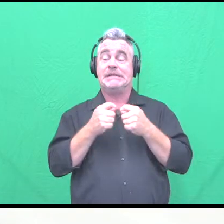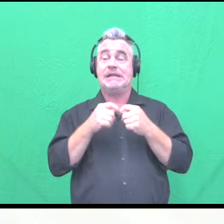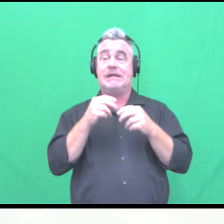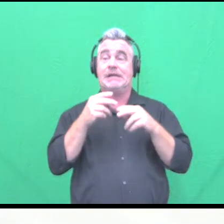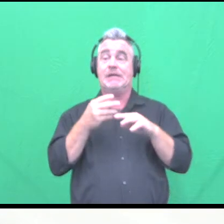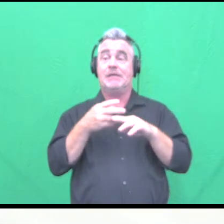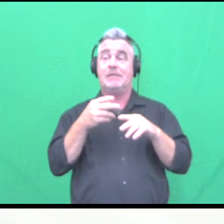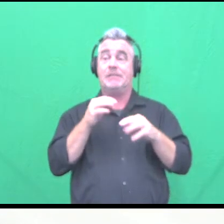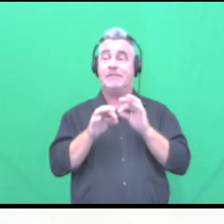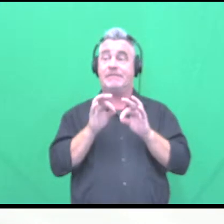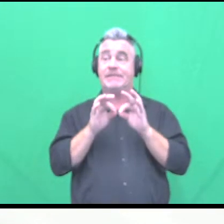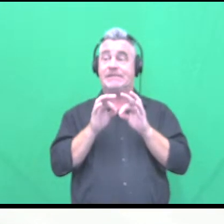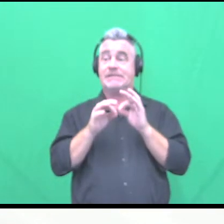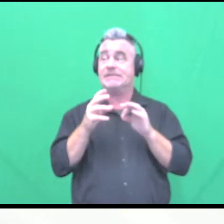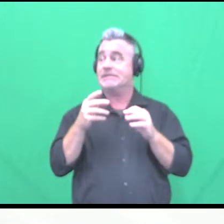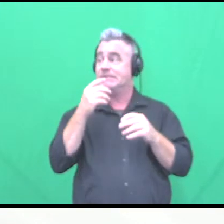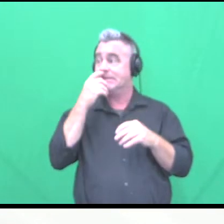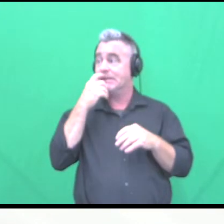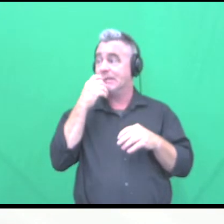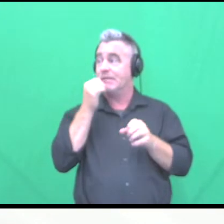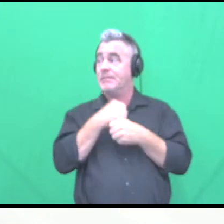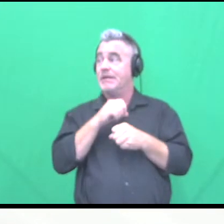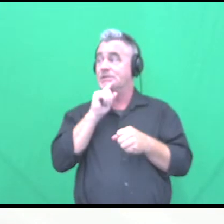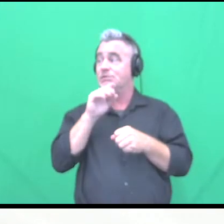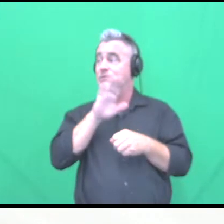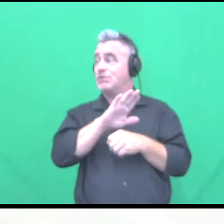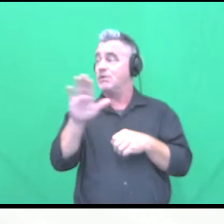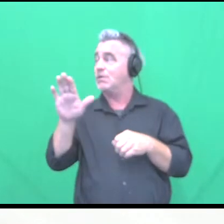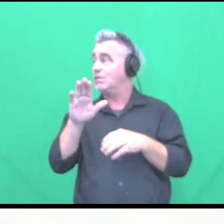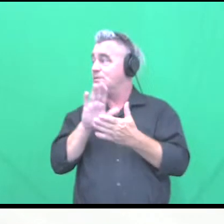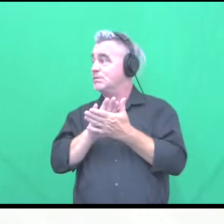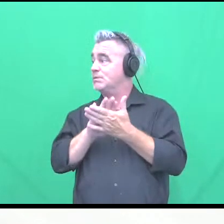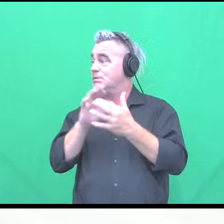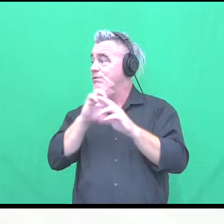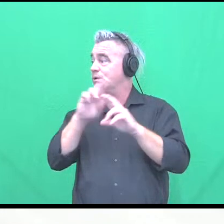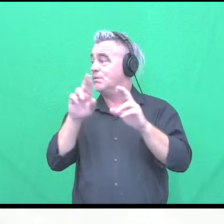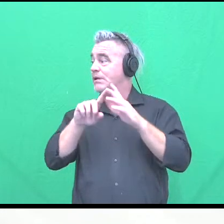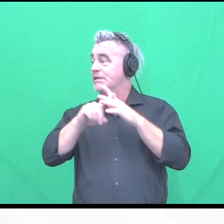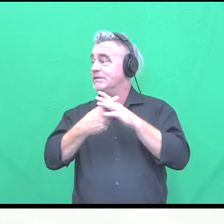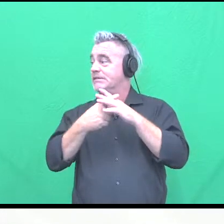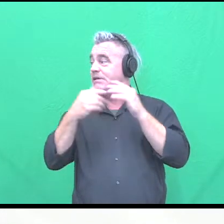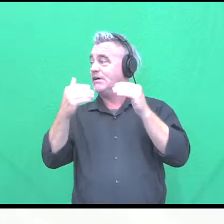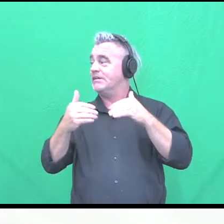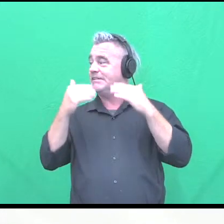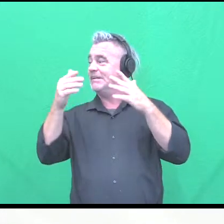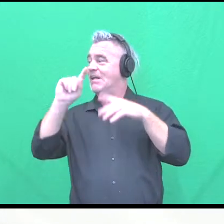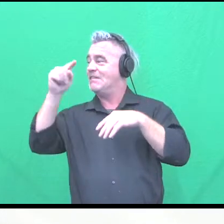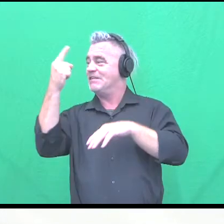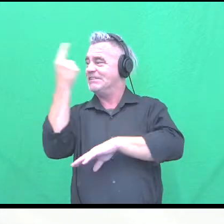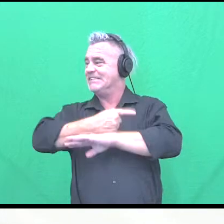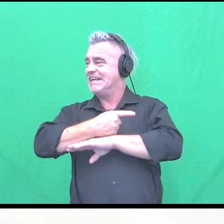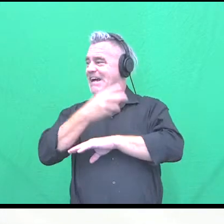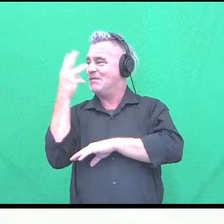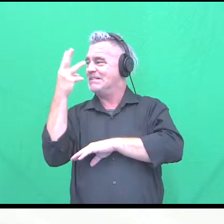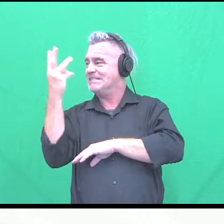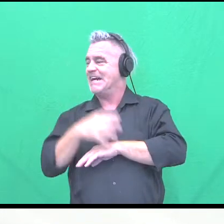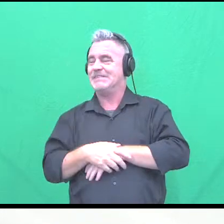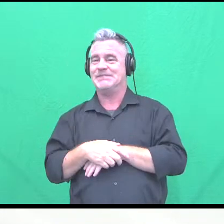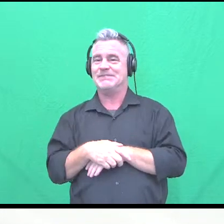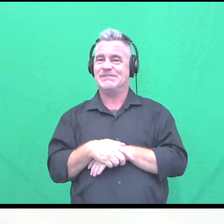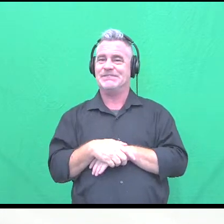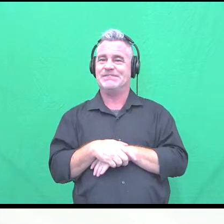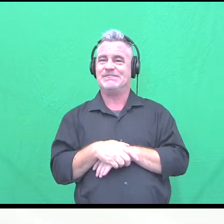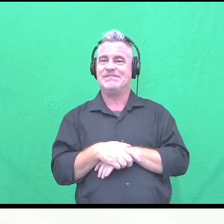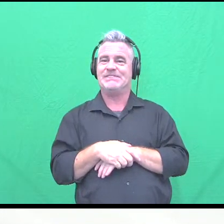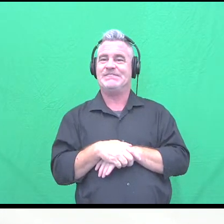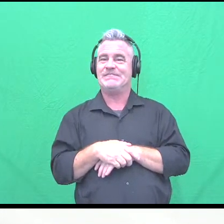been out making sure that those schools are well prepared for us to start the first day on Wednesday. So I also